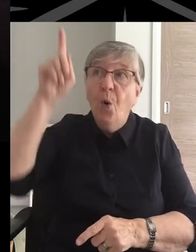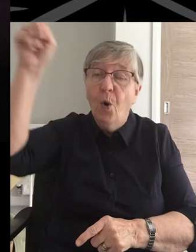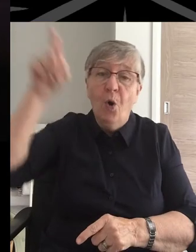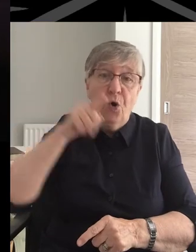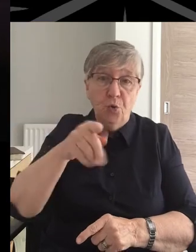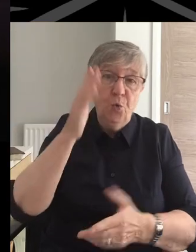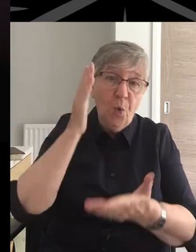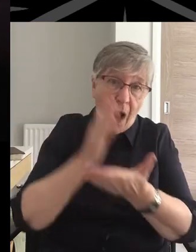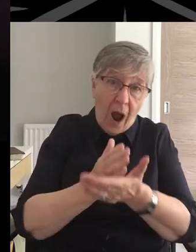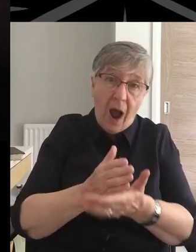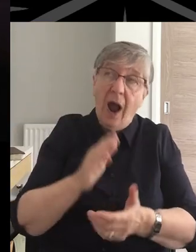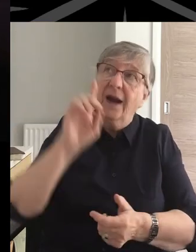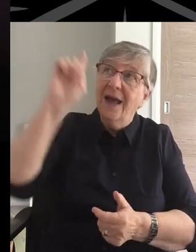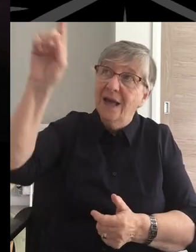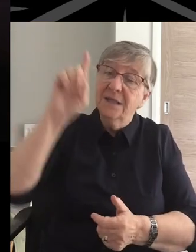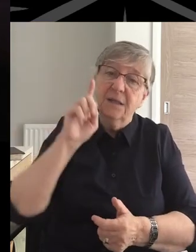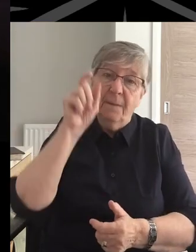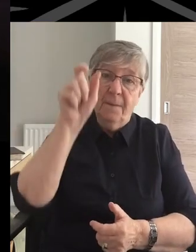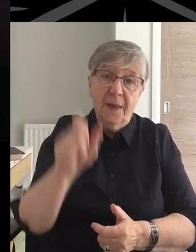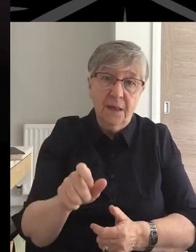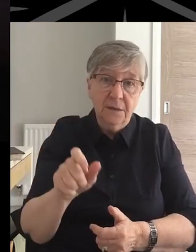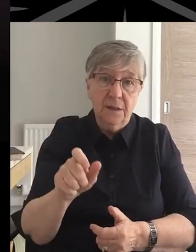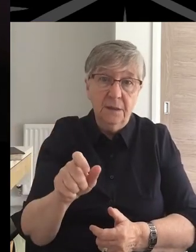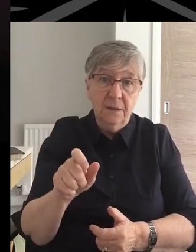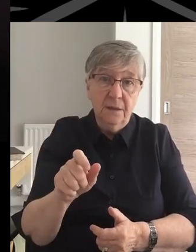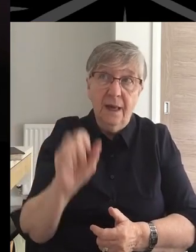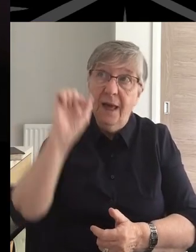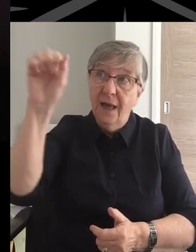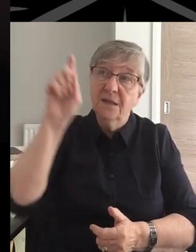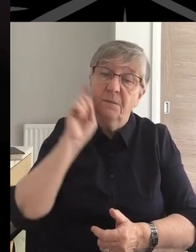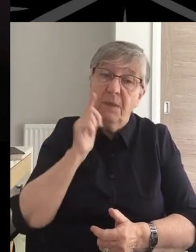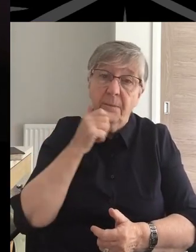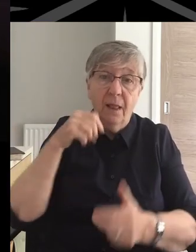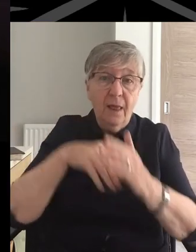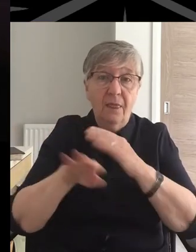his agents, his representatives, his ambassadors in the world.